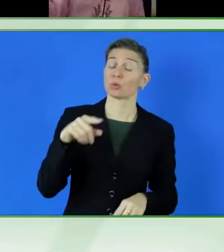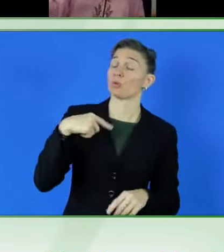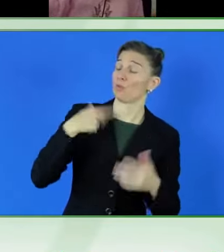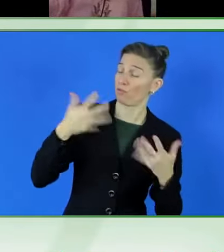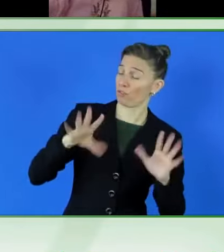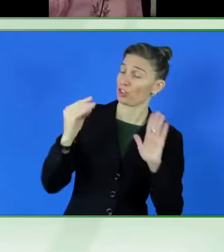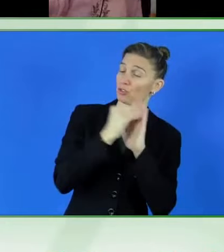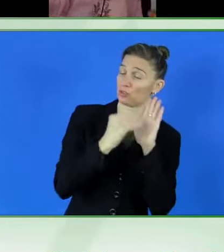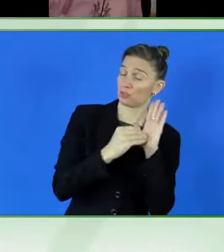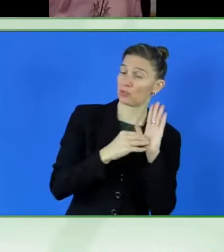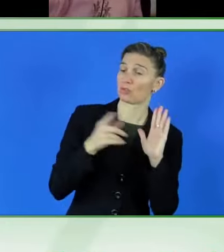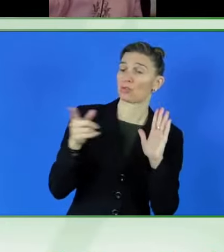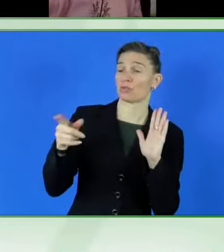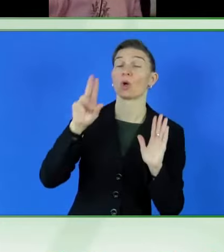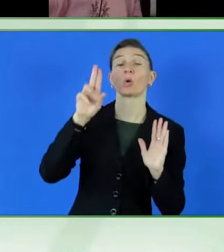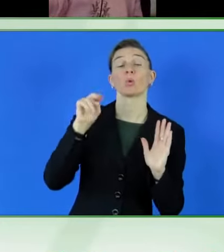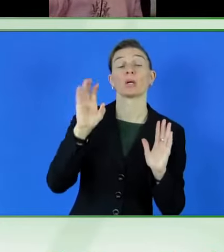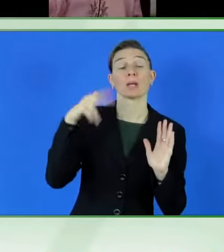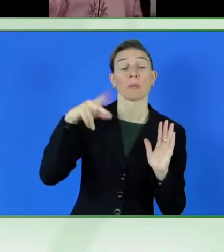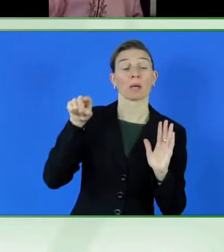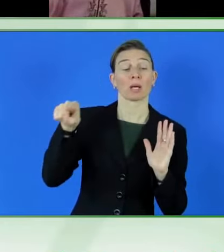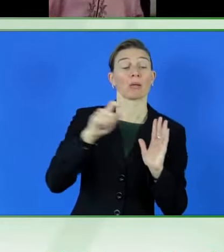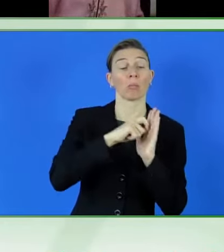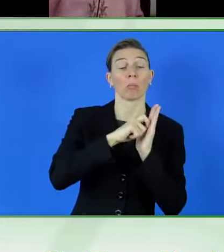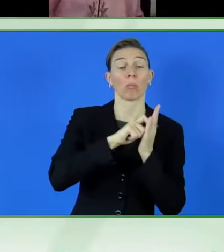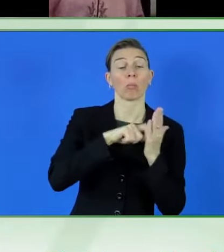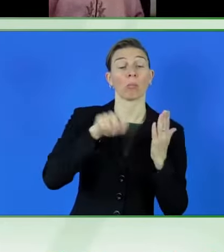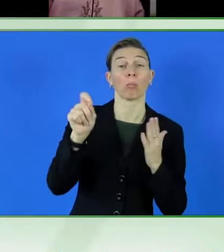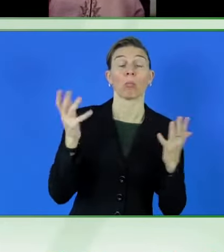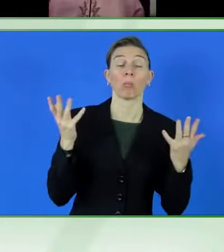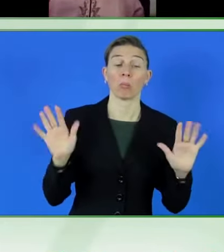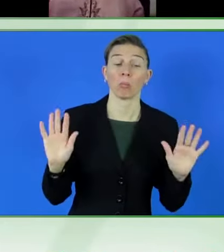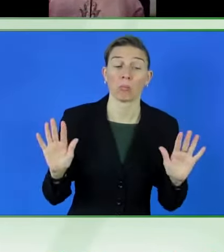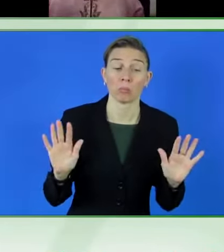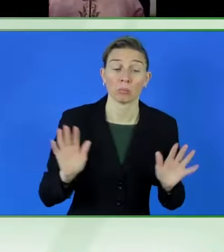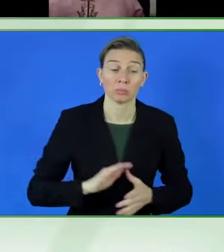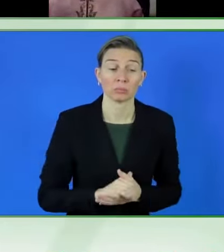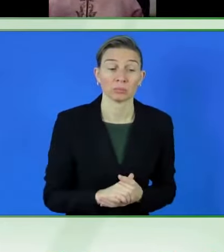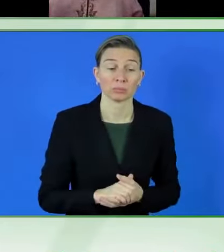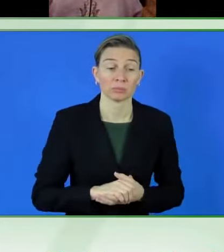ratified by India in 2007.